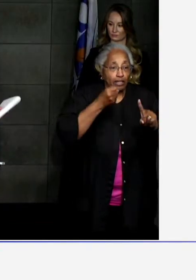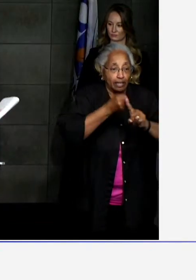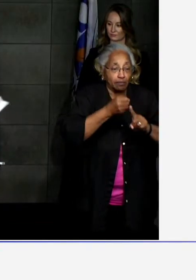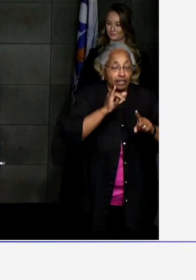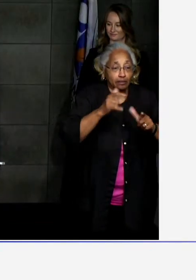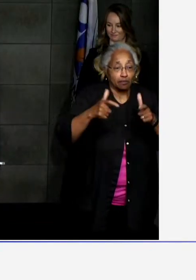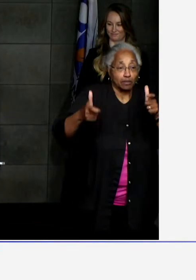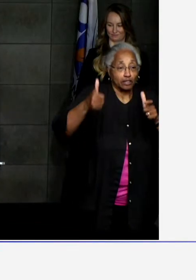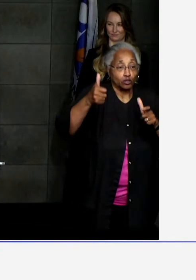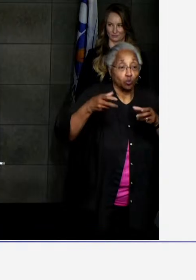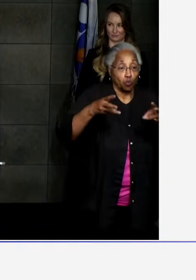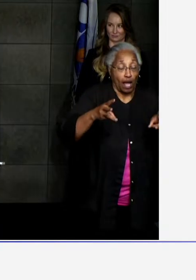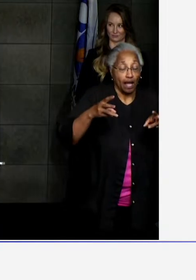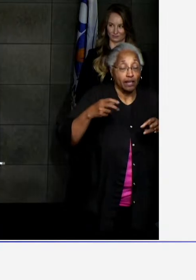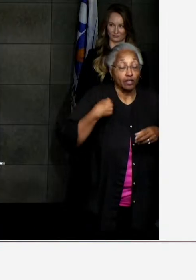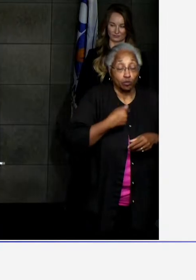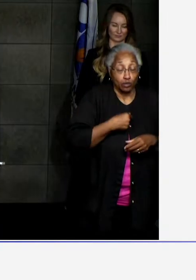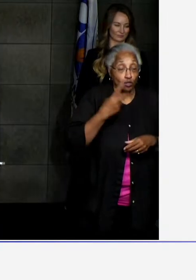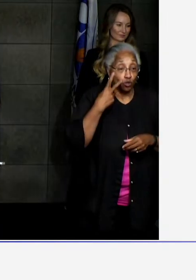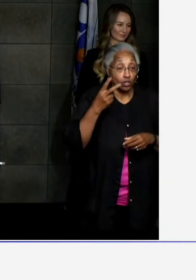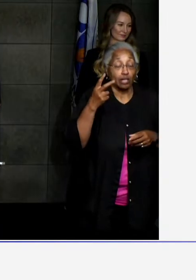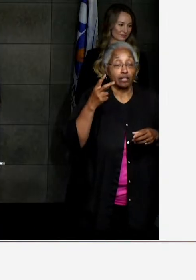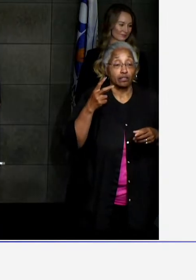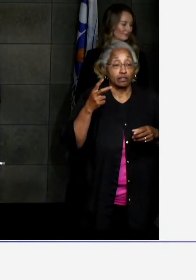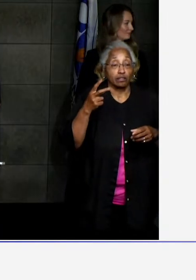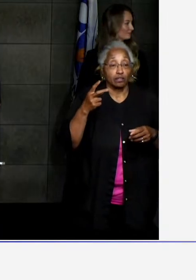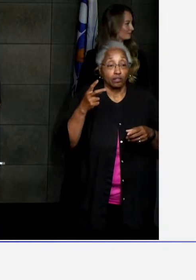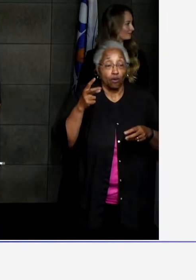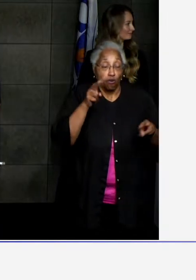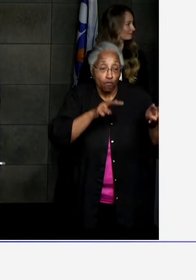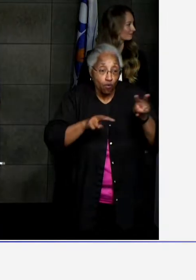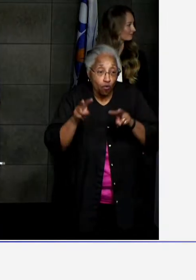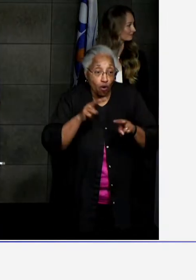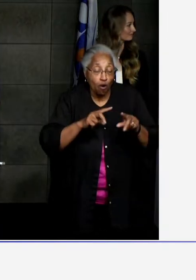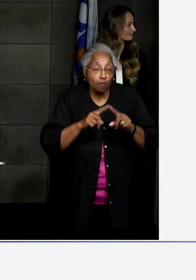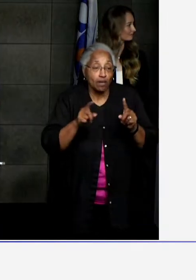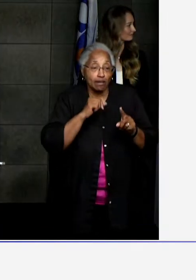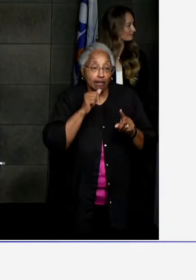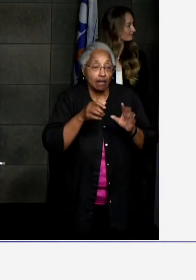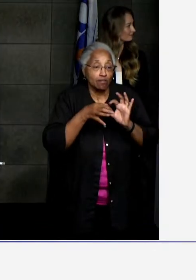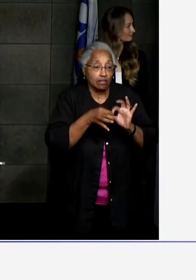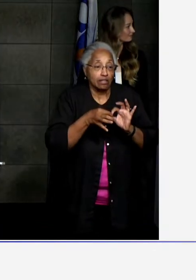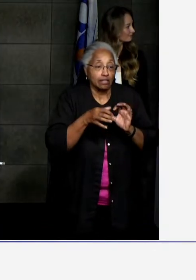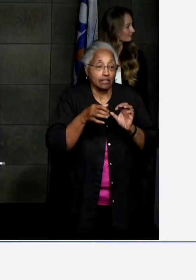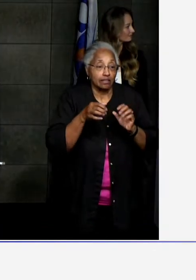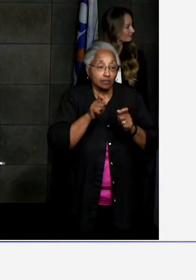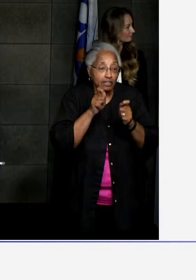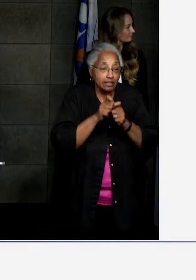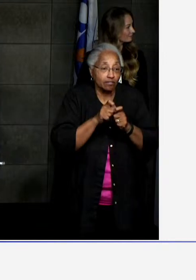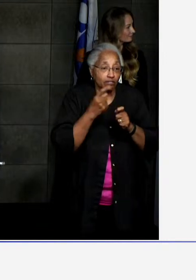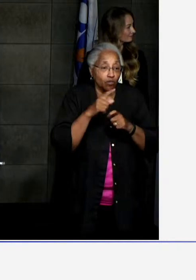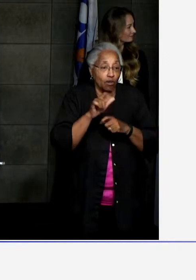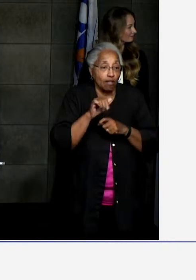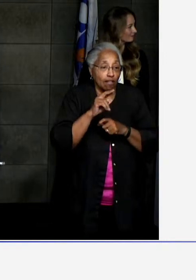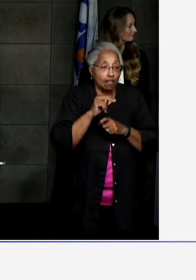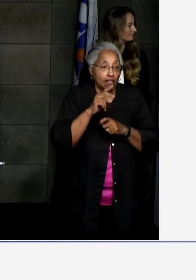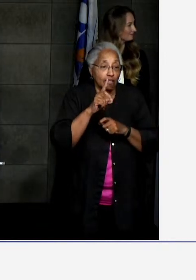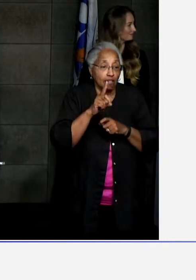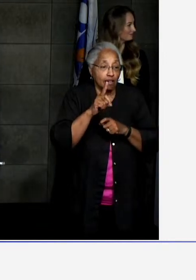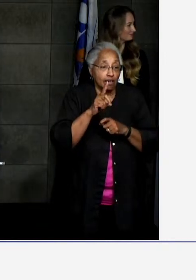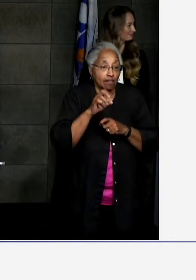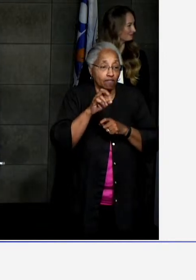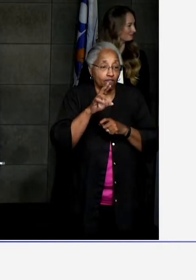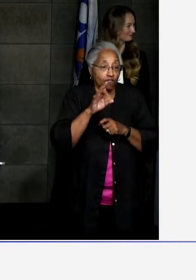It's really looking at the overall season, but not really anything for landfall. That's important on that one. I get it right?